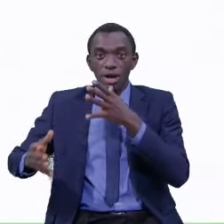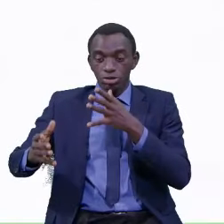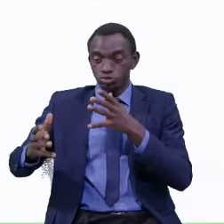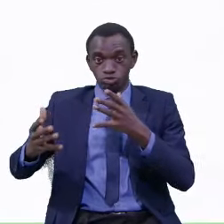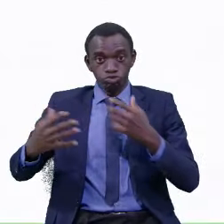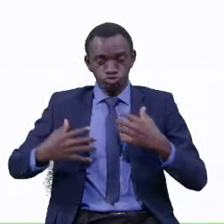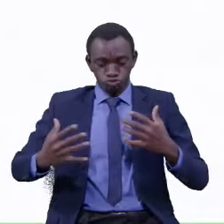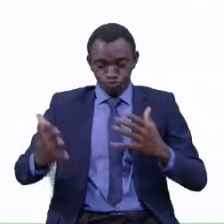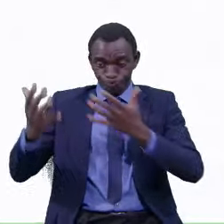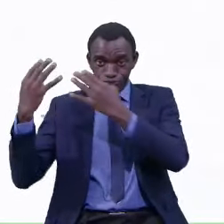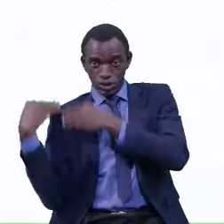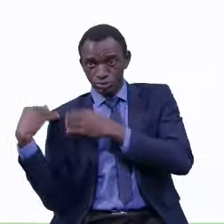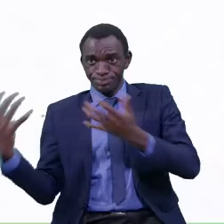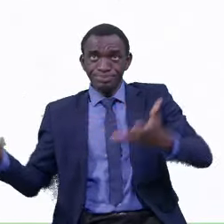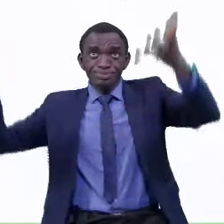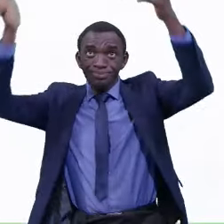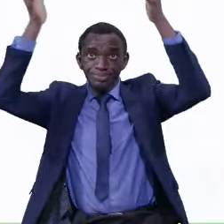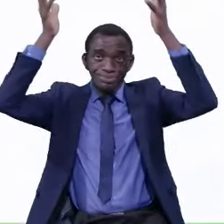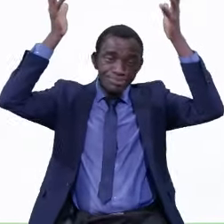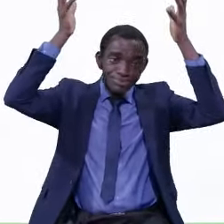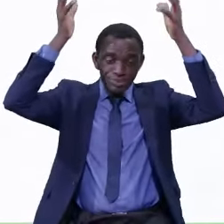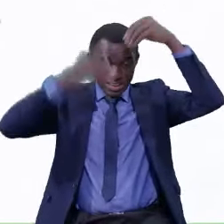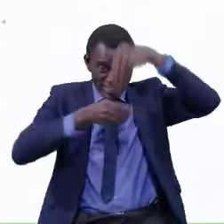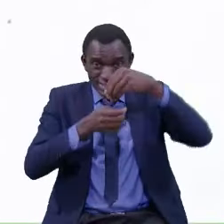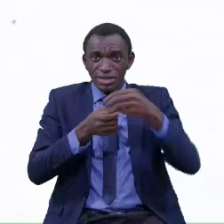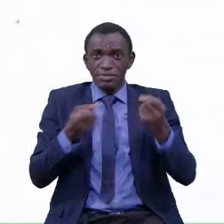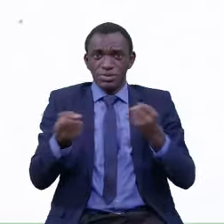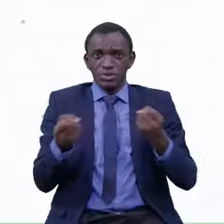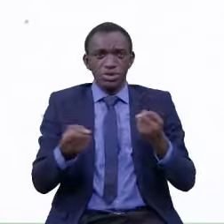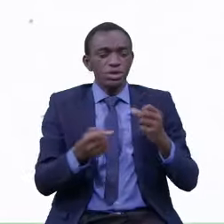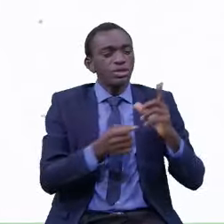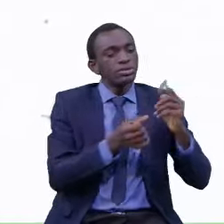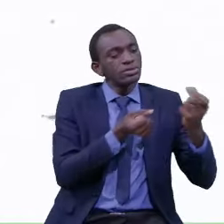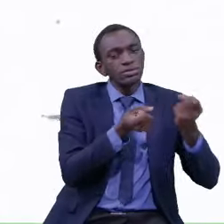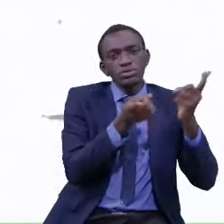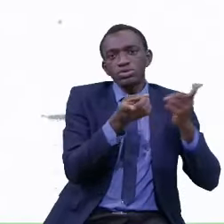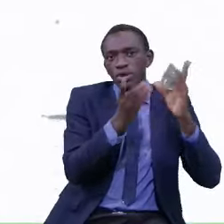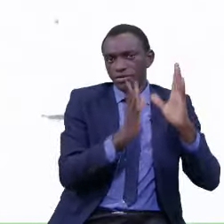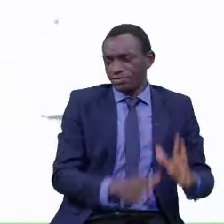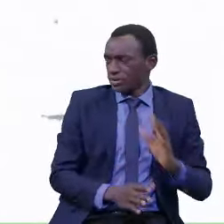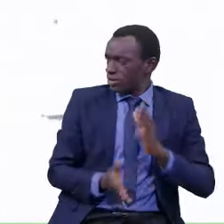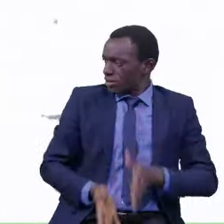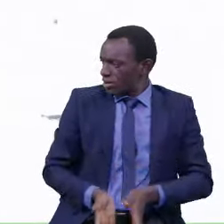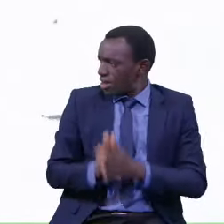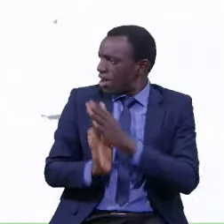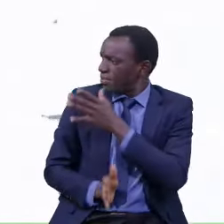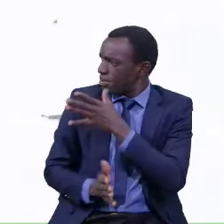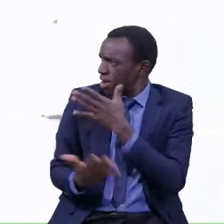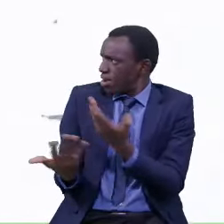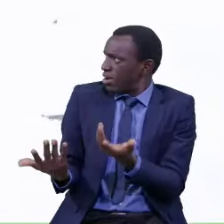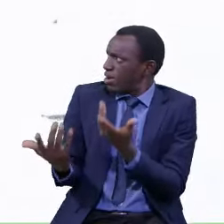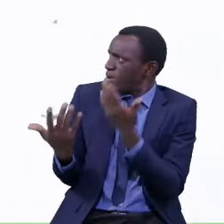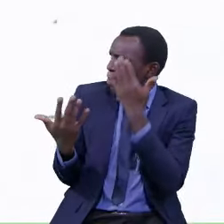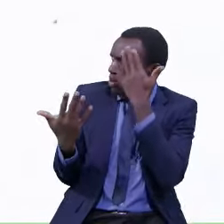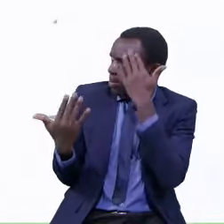her head. So the driver stopped and said, Mother, what's the matter? You carry your load